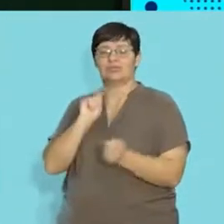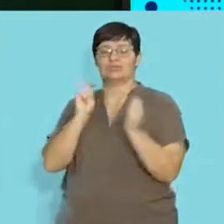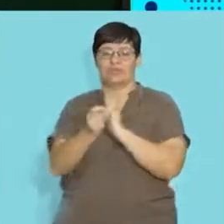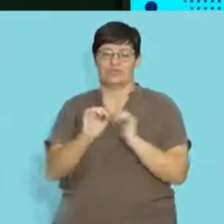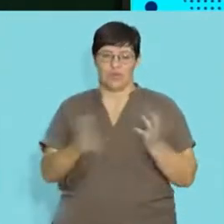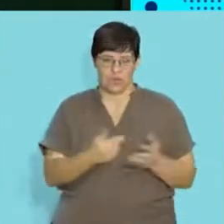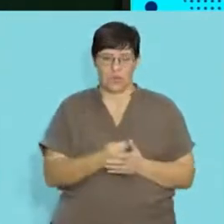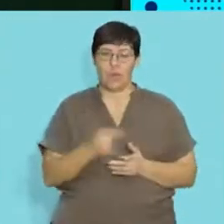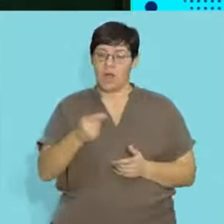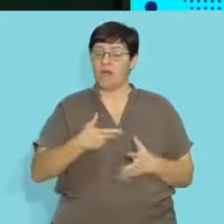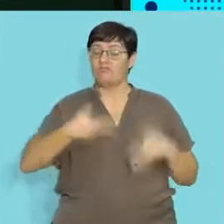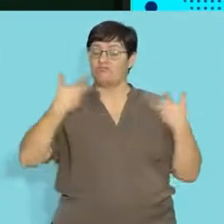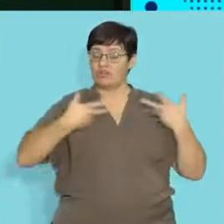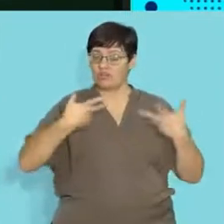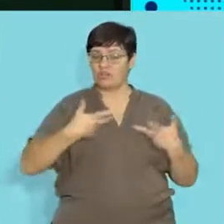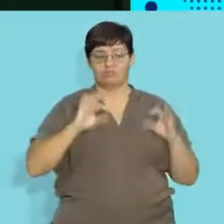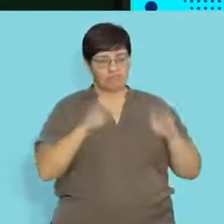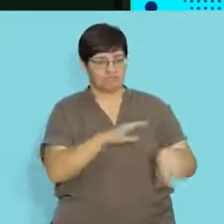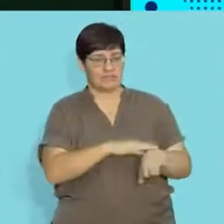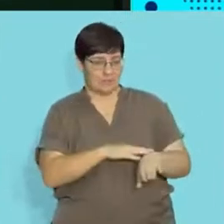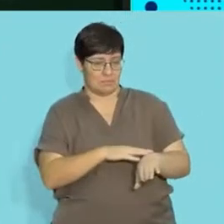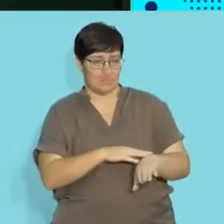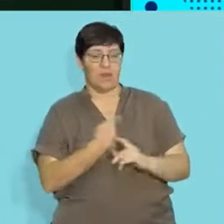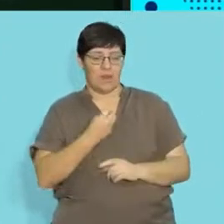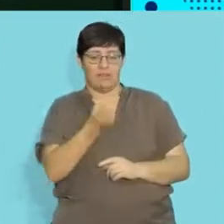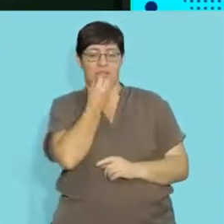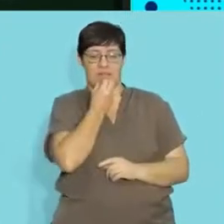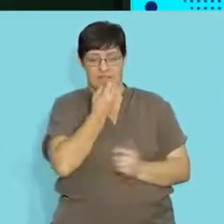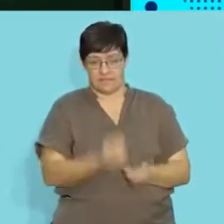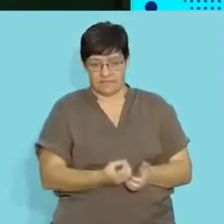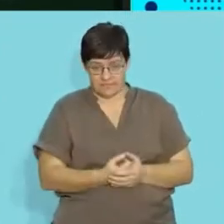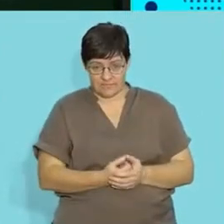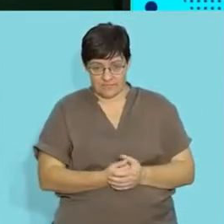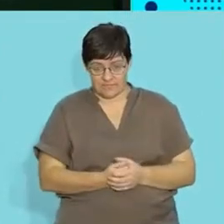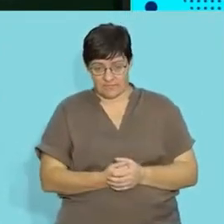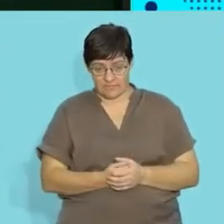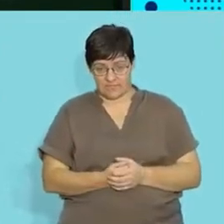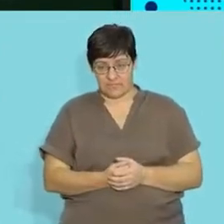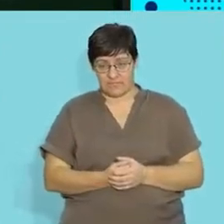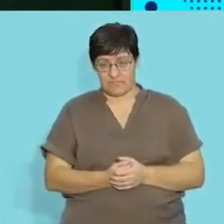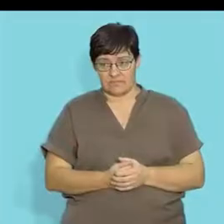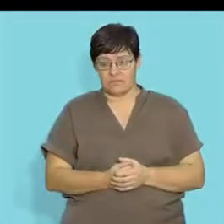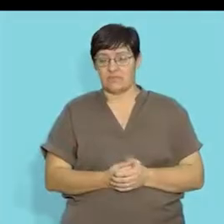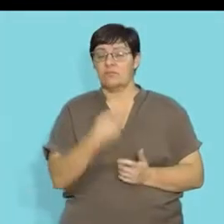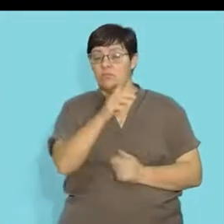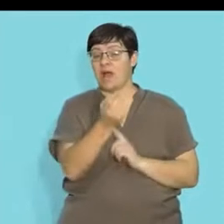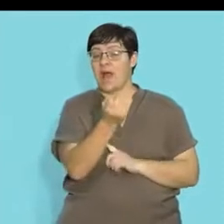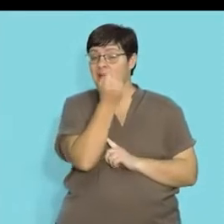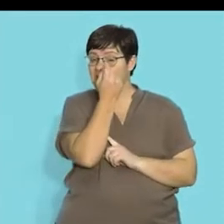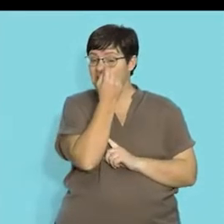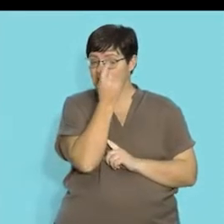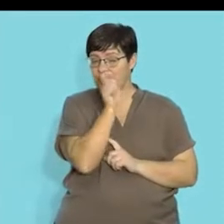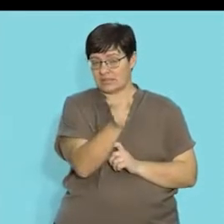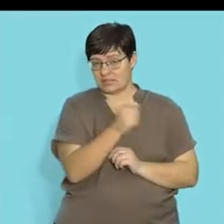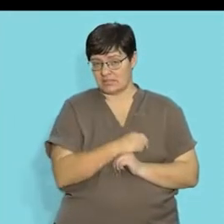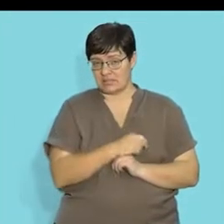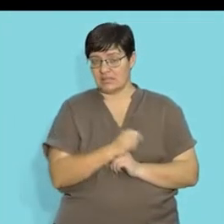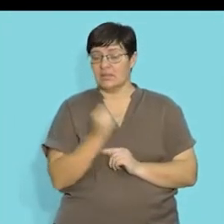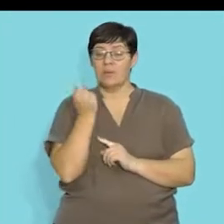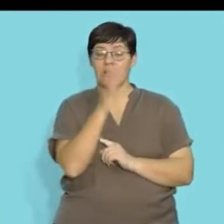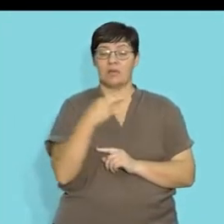that are wholesome, that are fresh and ripe at the right time when we consume them. So it's important that we